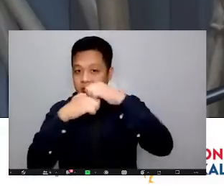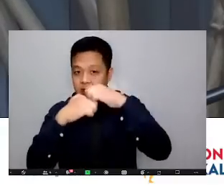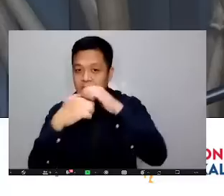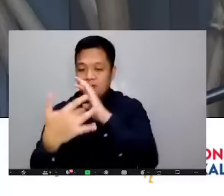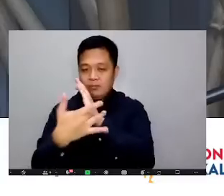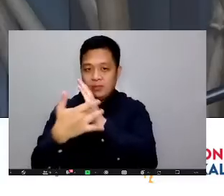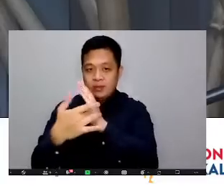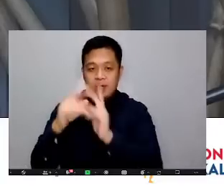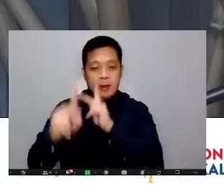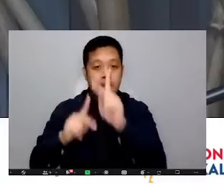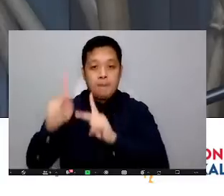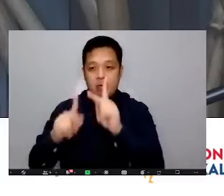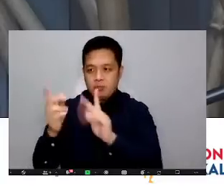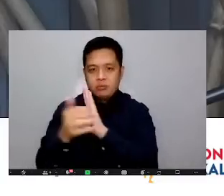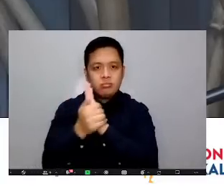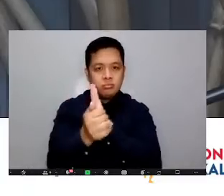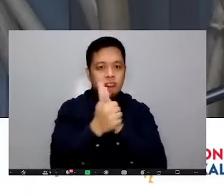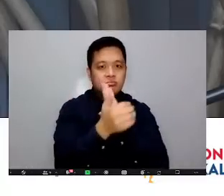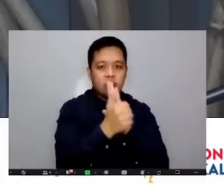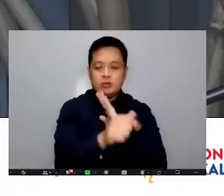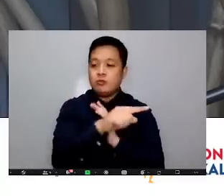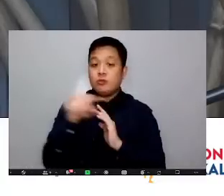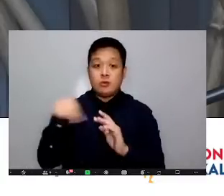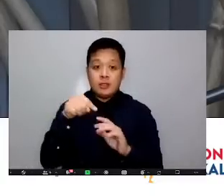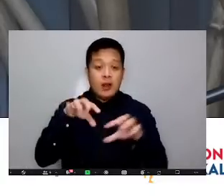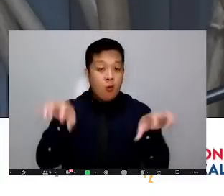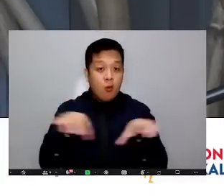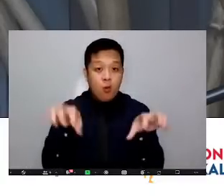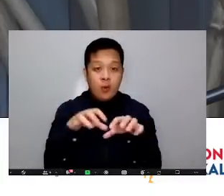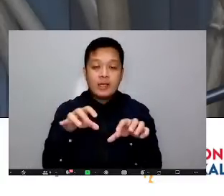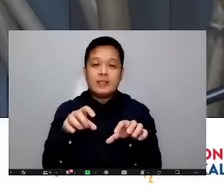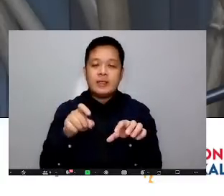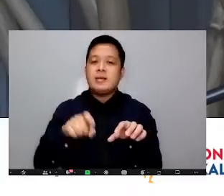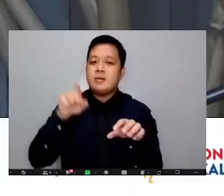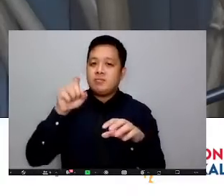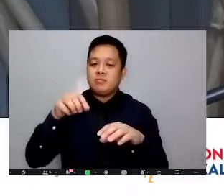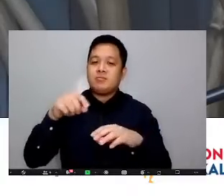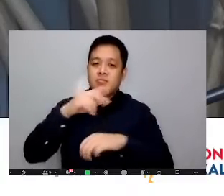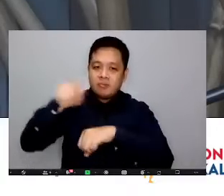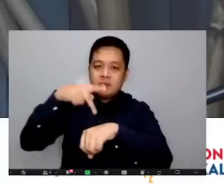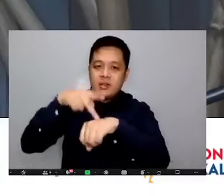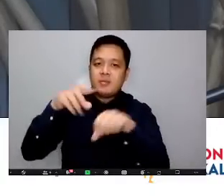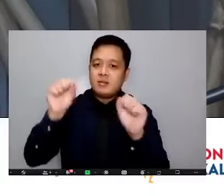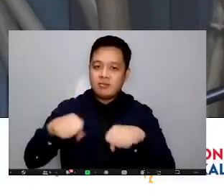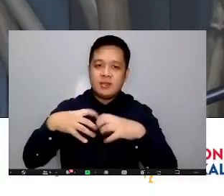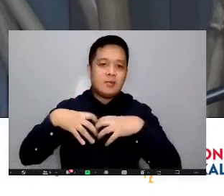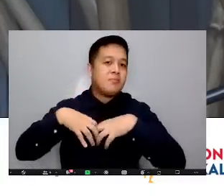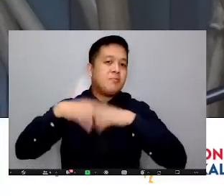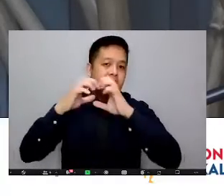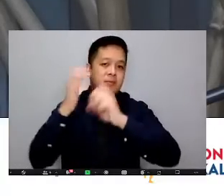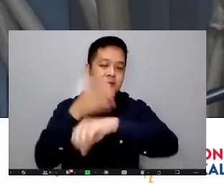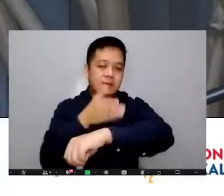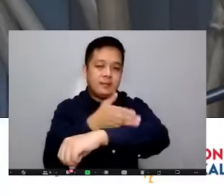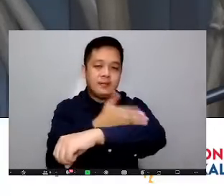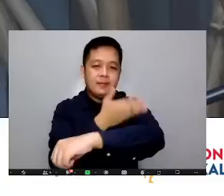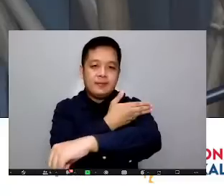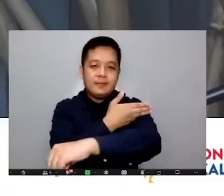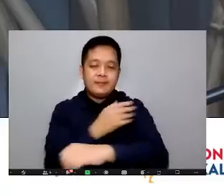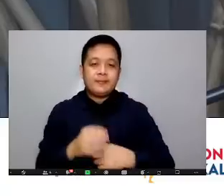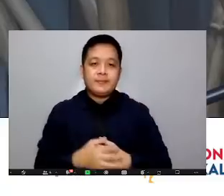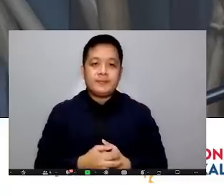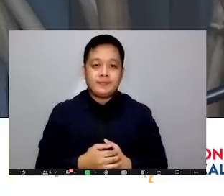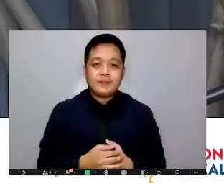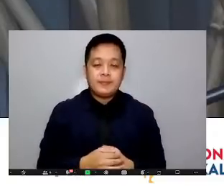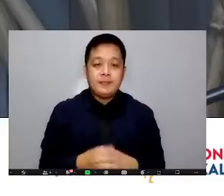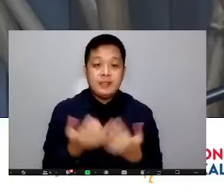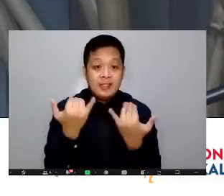nation building. As such, there are many efforts to achieve this critical mass. We now have the STEM